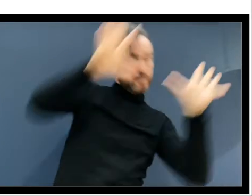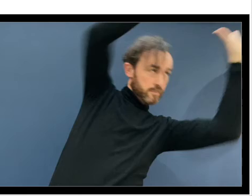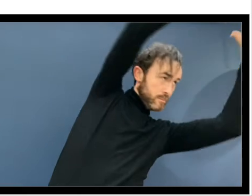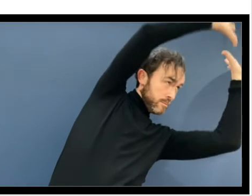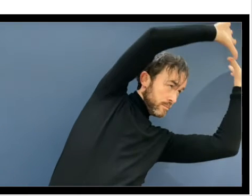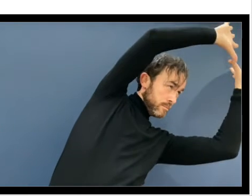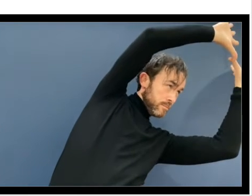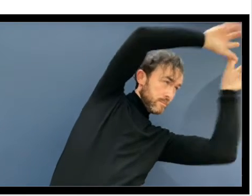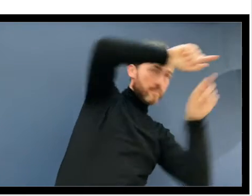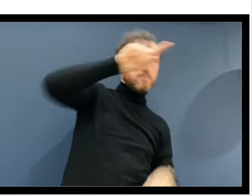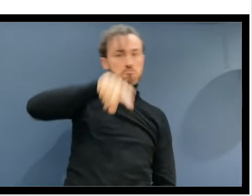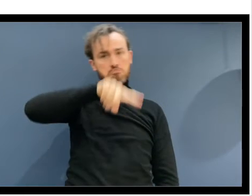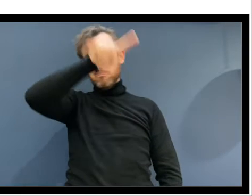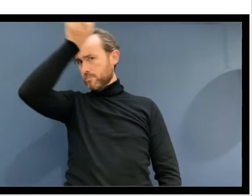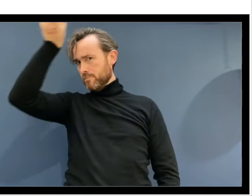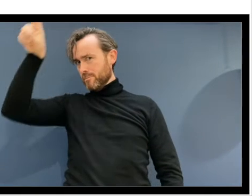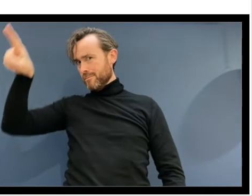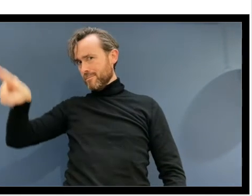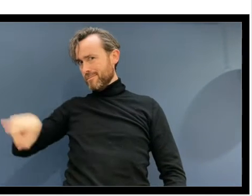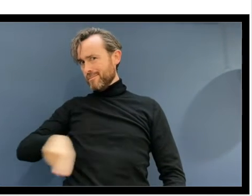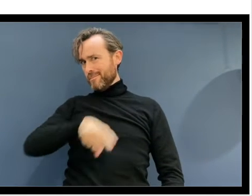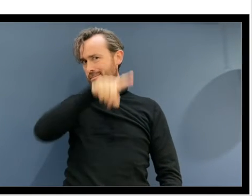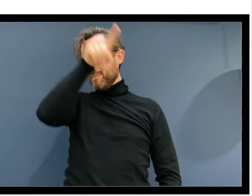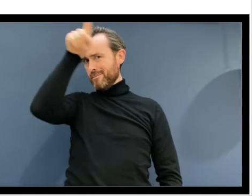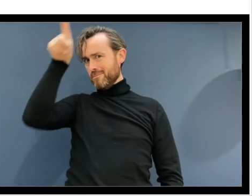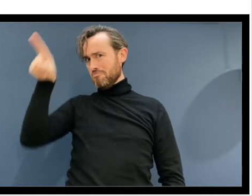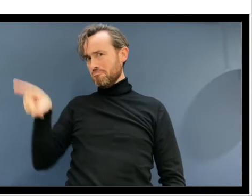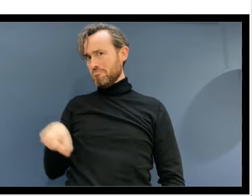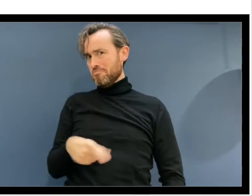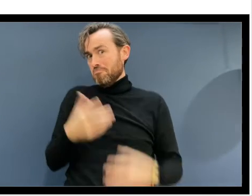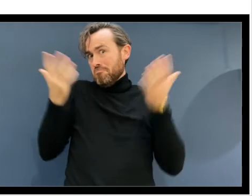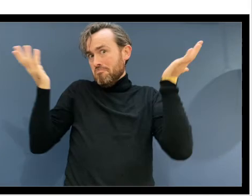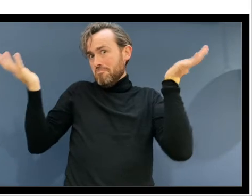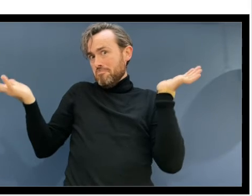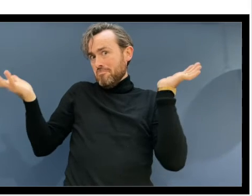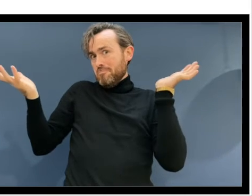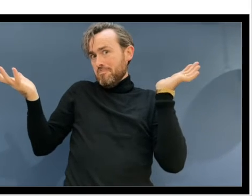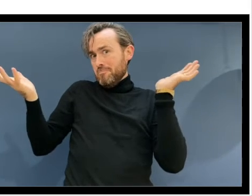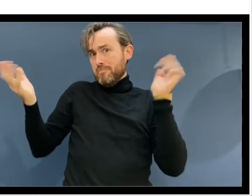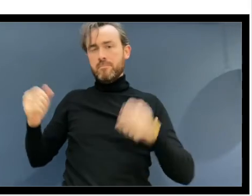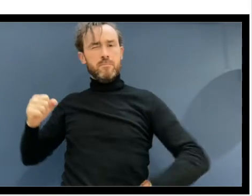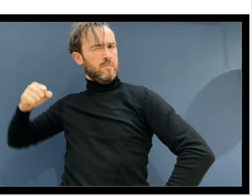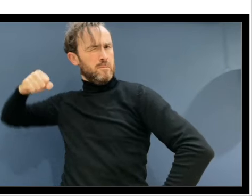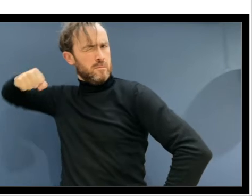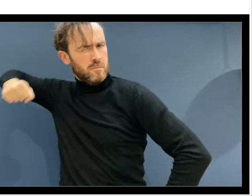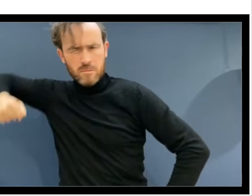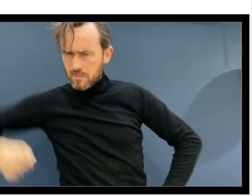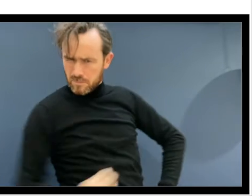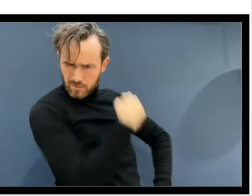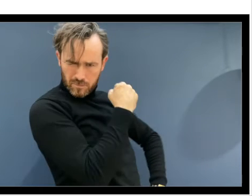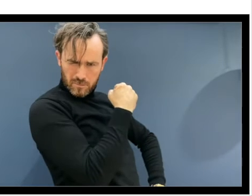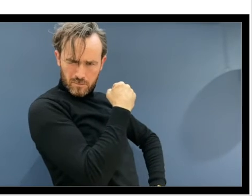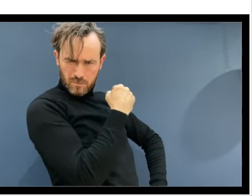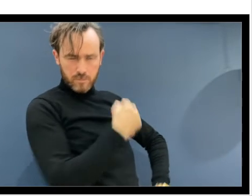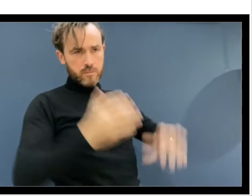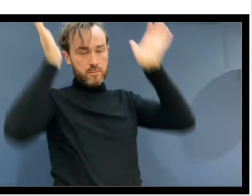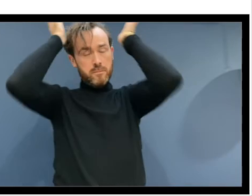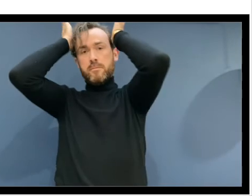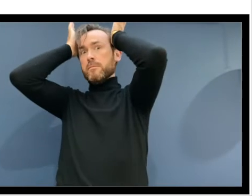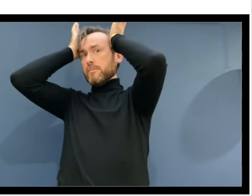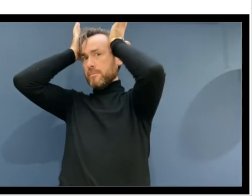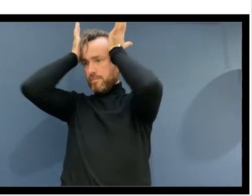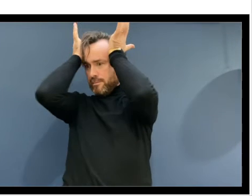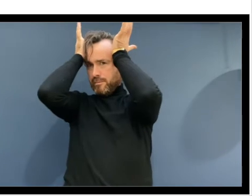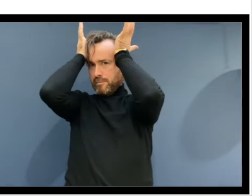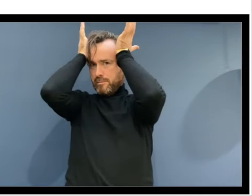N is for net. O is for orange. Is it ripe yet? P is for pirate.